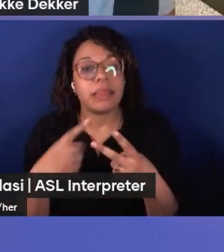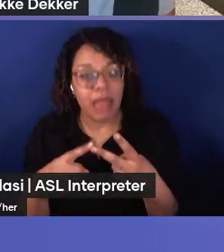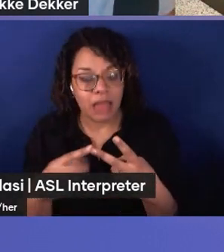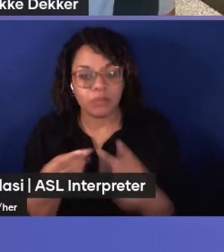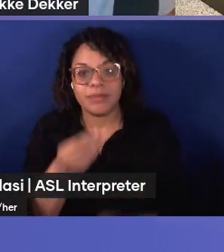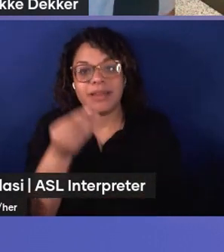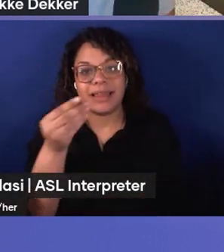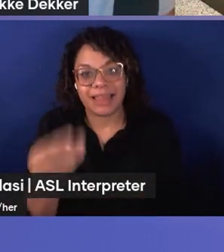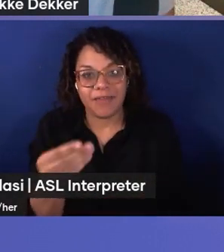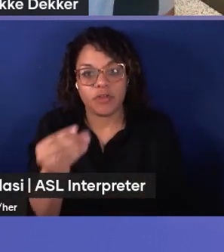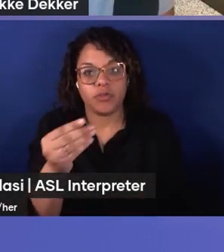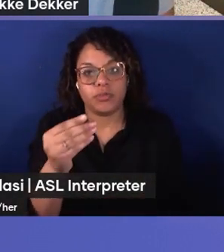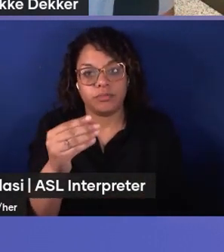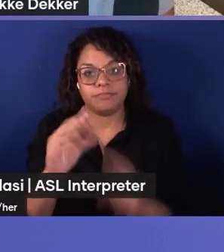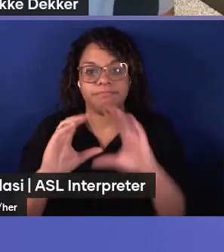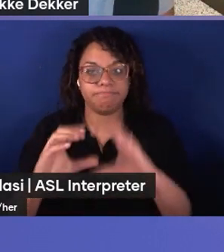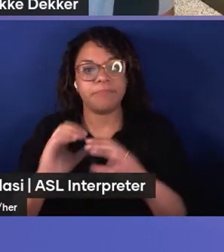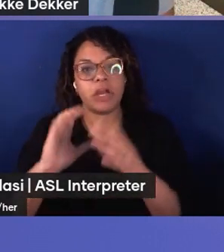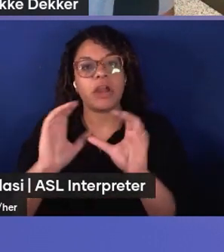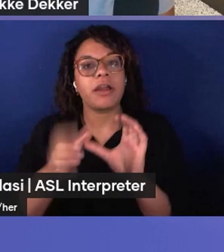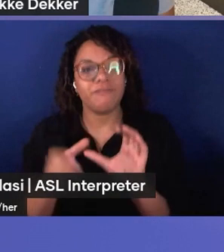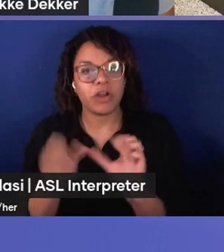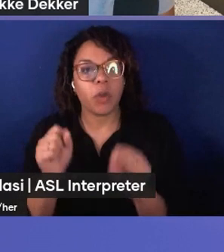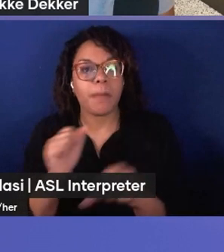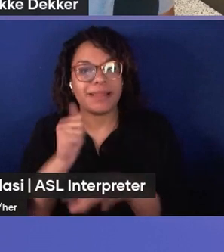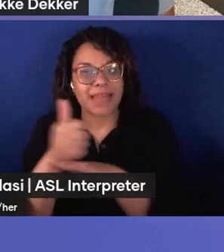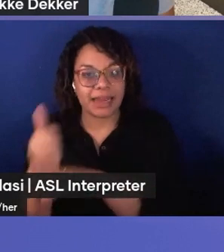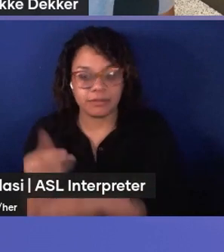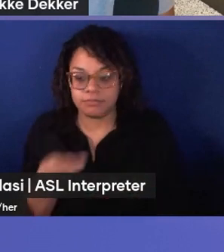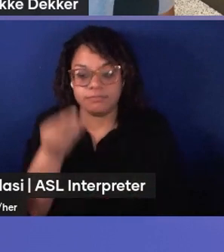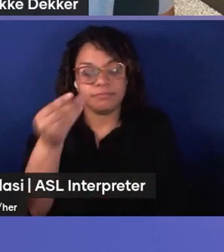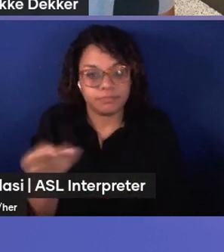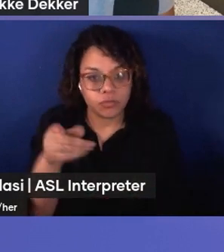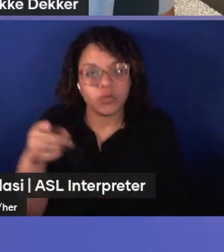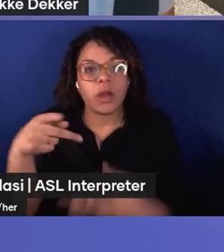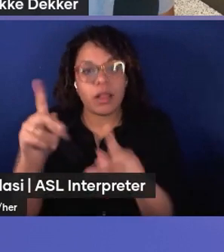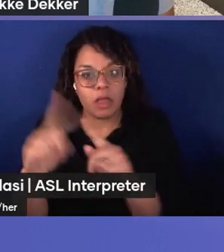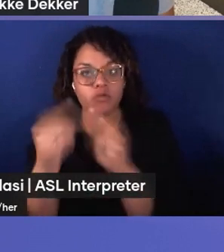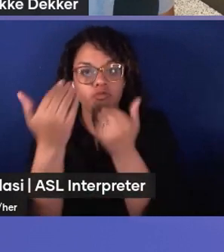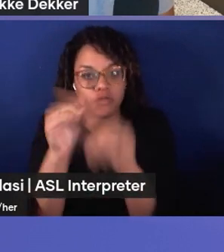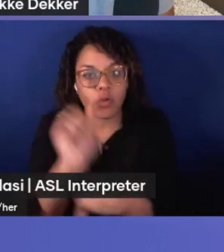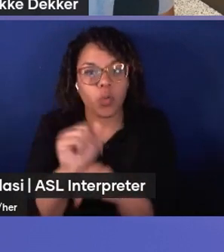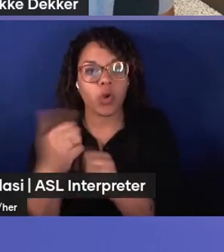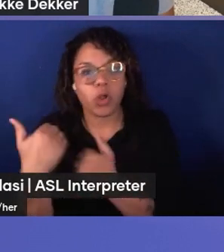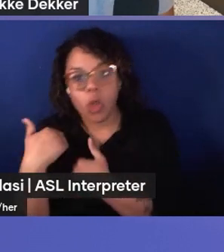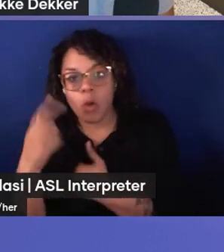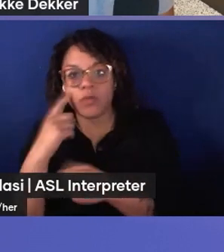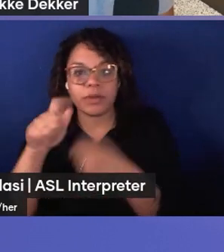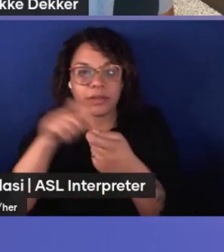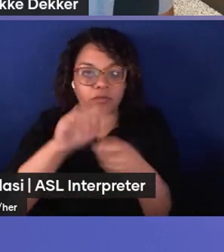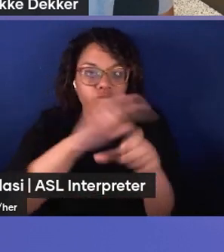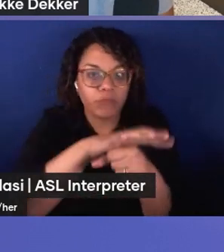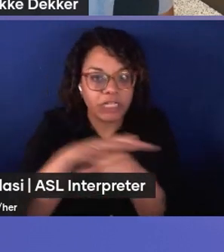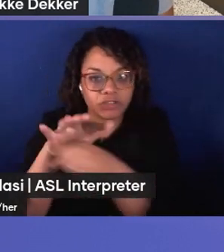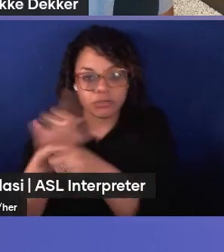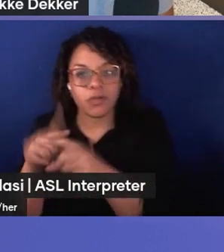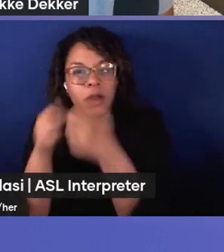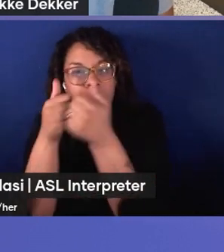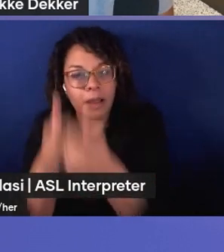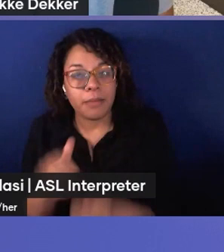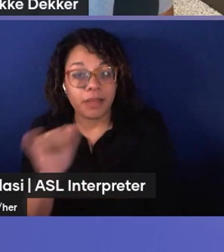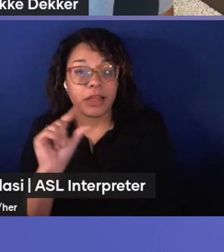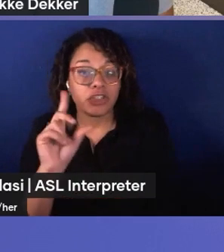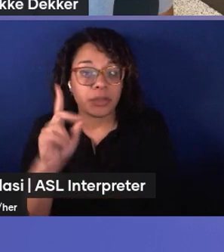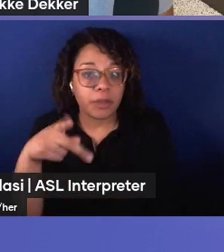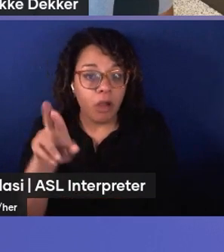of configurable settings that allow you to restrict workloads to certain regions, for instance, to comply with things like